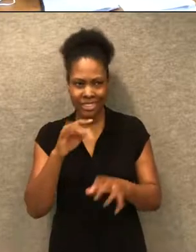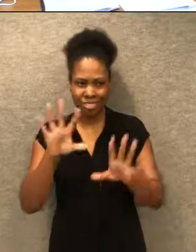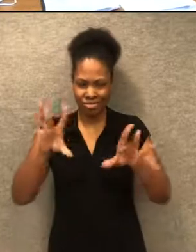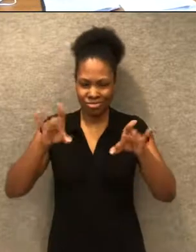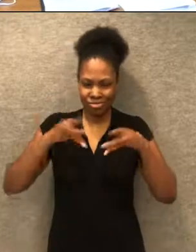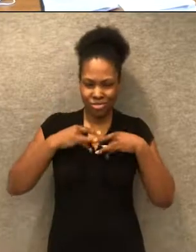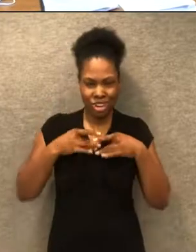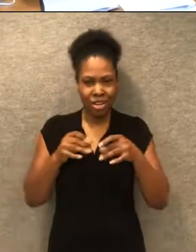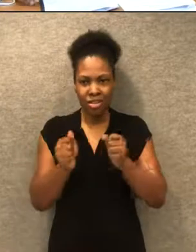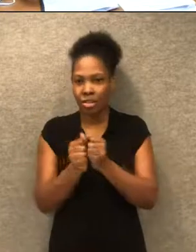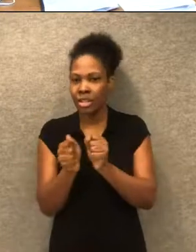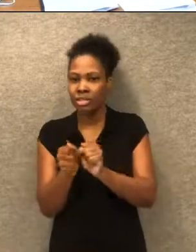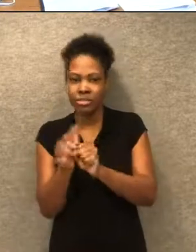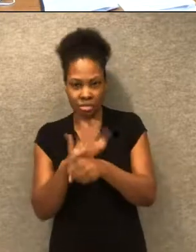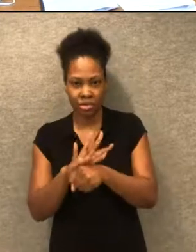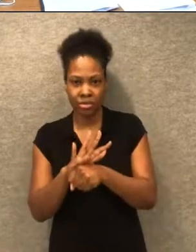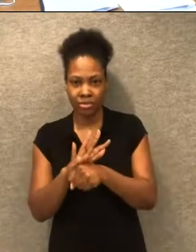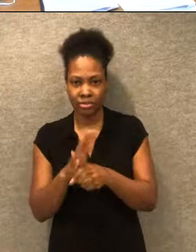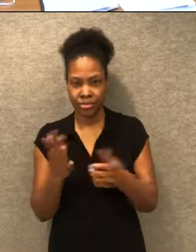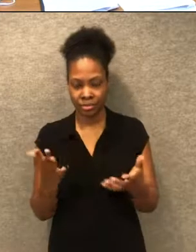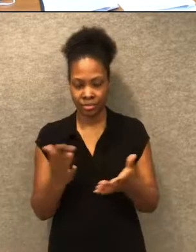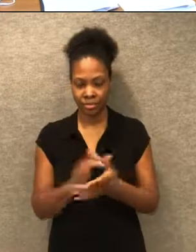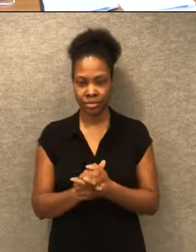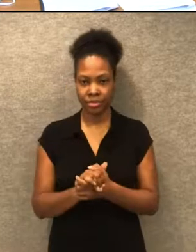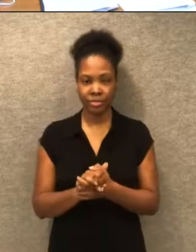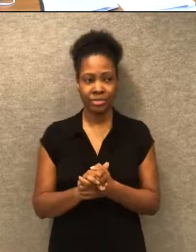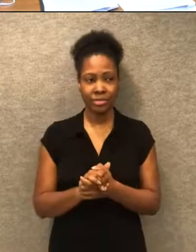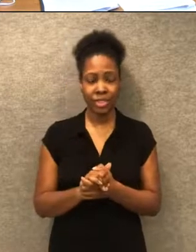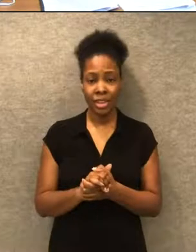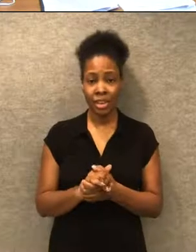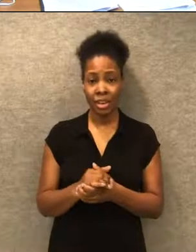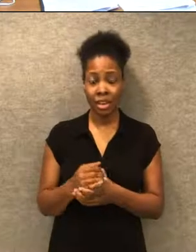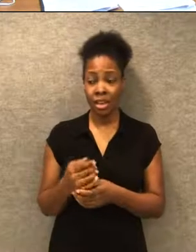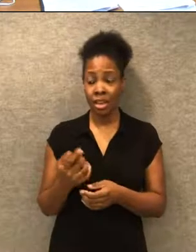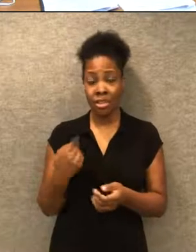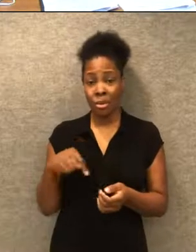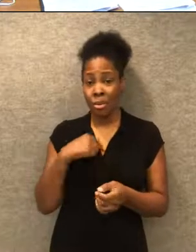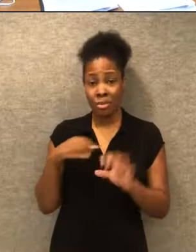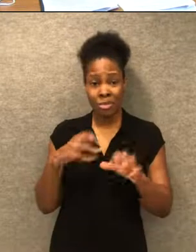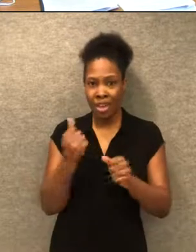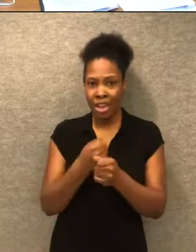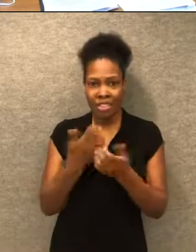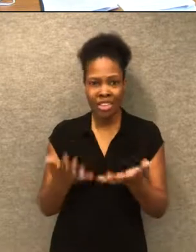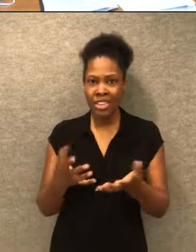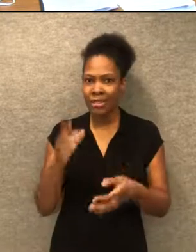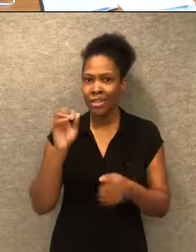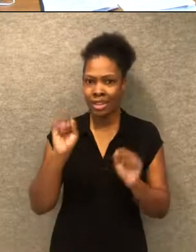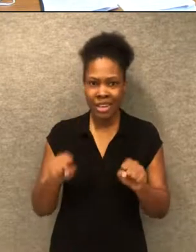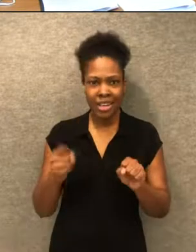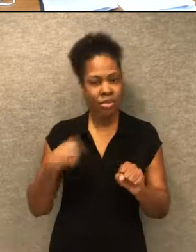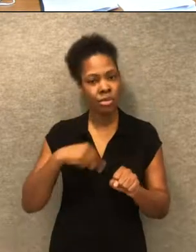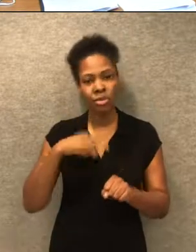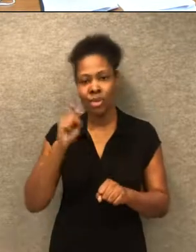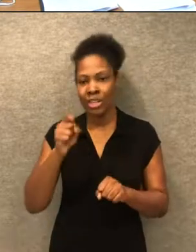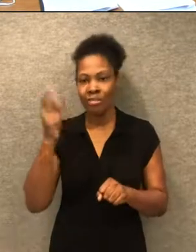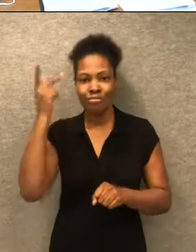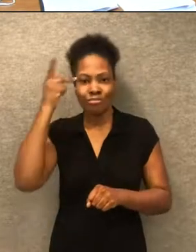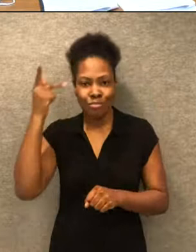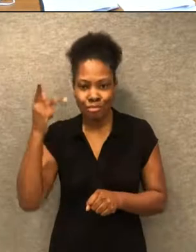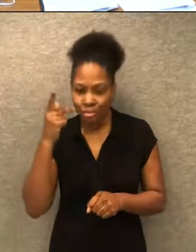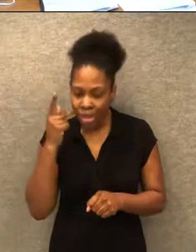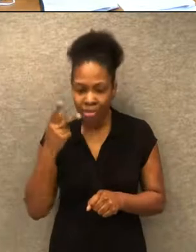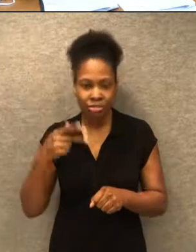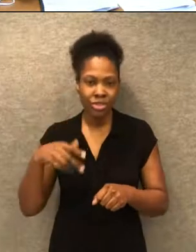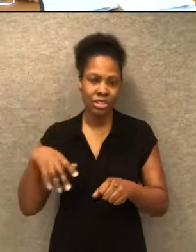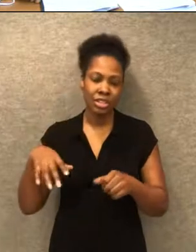Victor, it can't say it no better. We've been doing everything we can. We need the parents. We need the community,